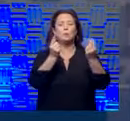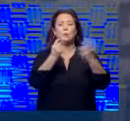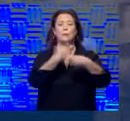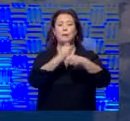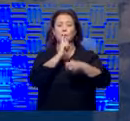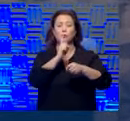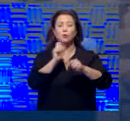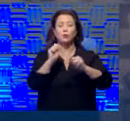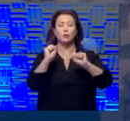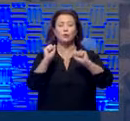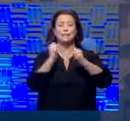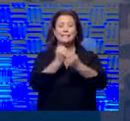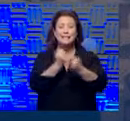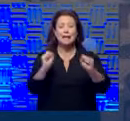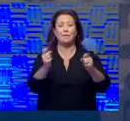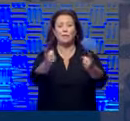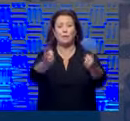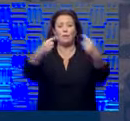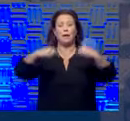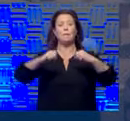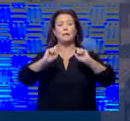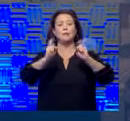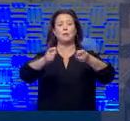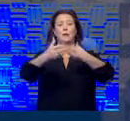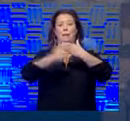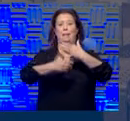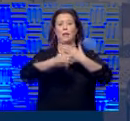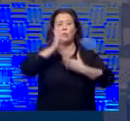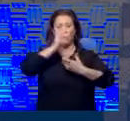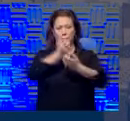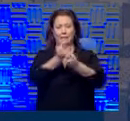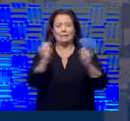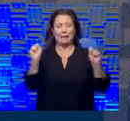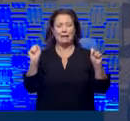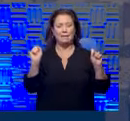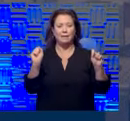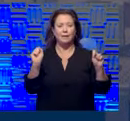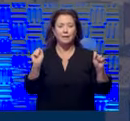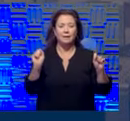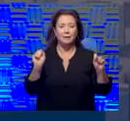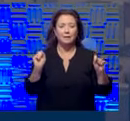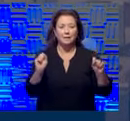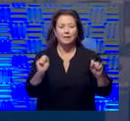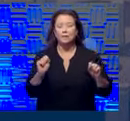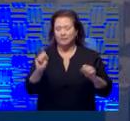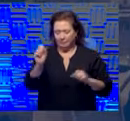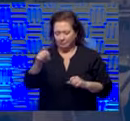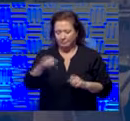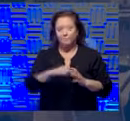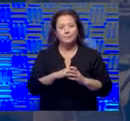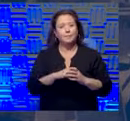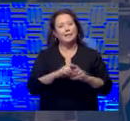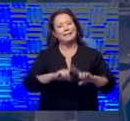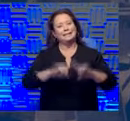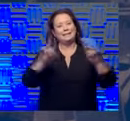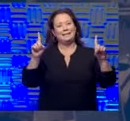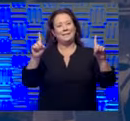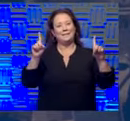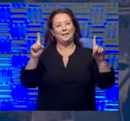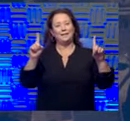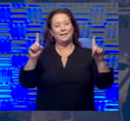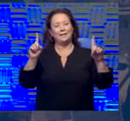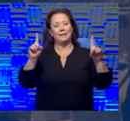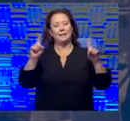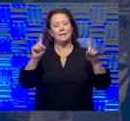can come in and donate blood, and you're going to be safe doing that. So Yeah, it's a different kind